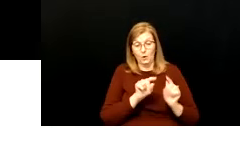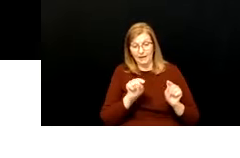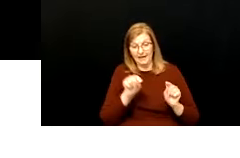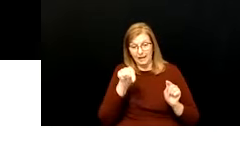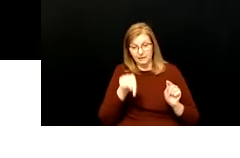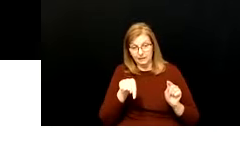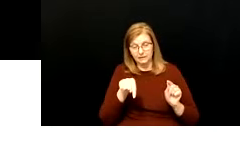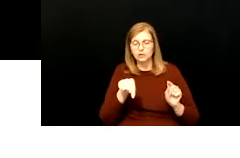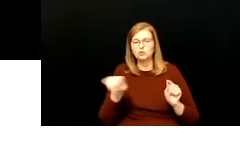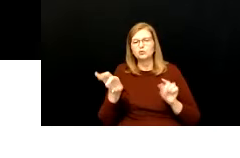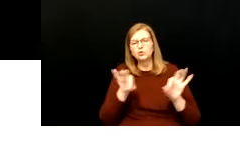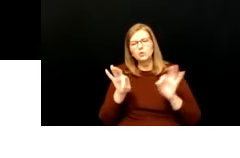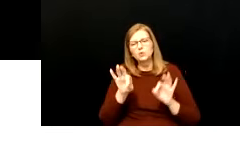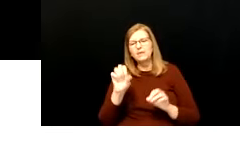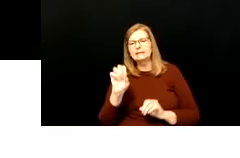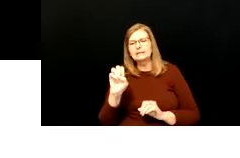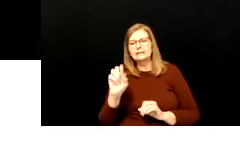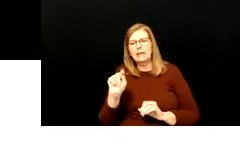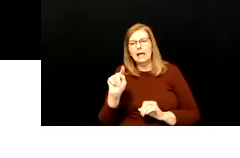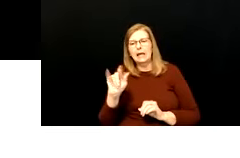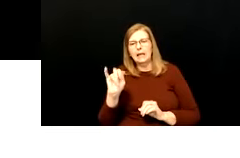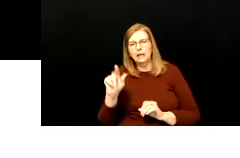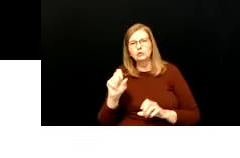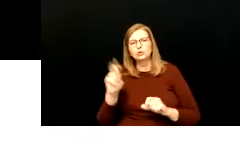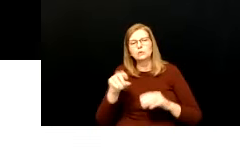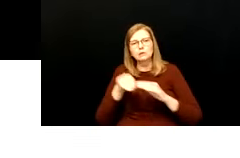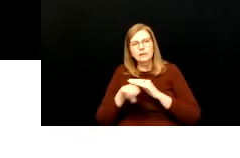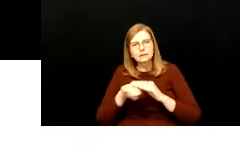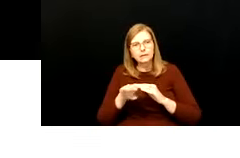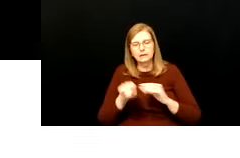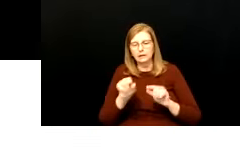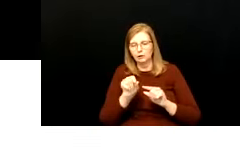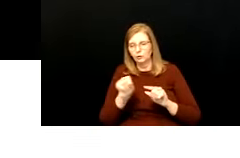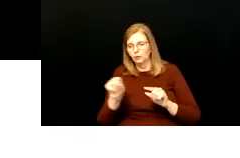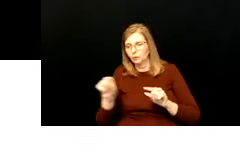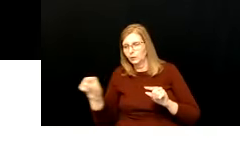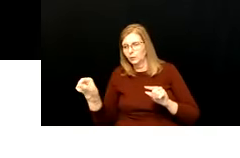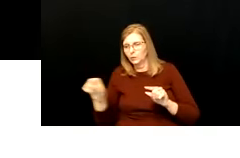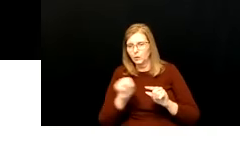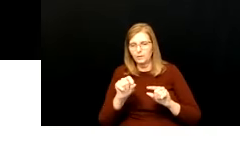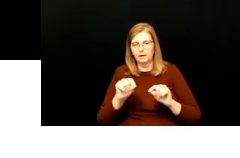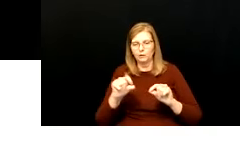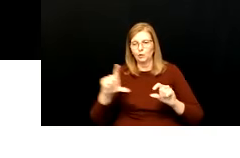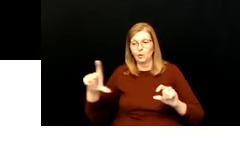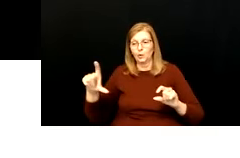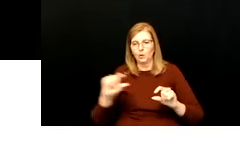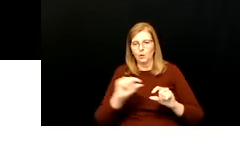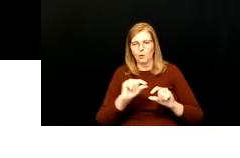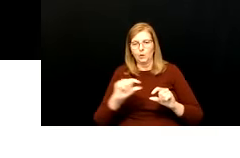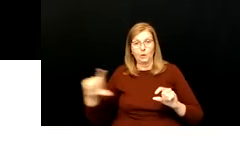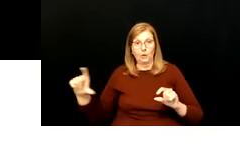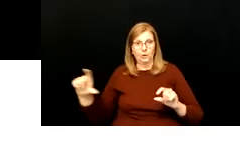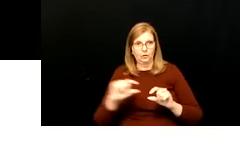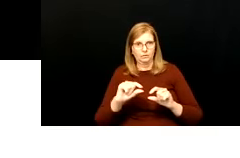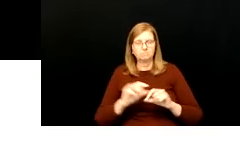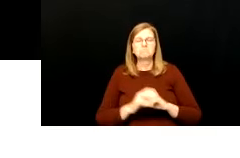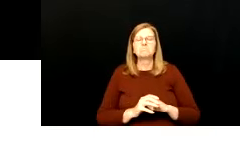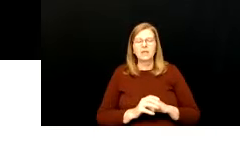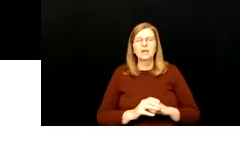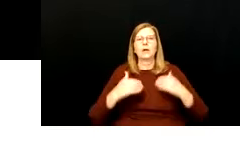video settings. You can use the accessibility to move the slide bar to adjust your captioning size. We do have